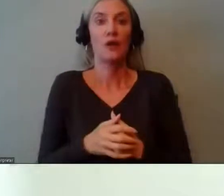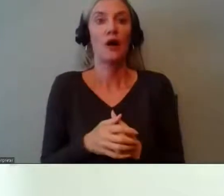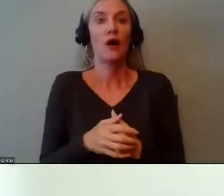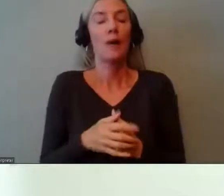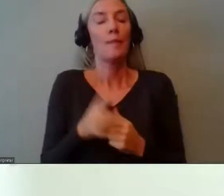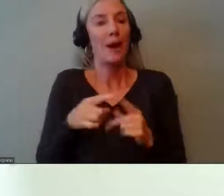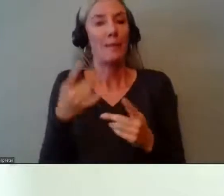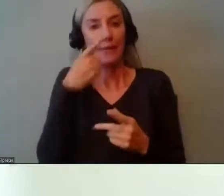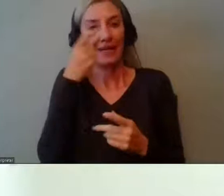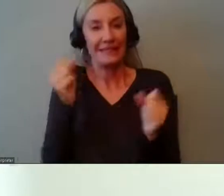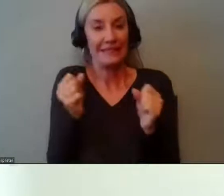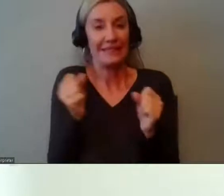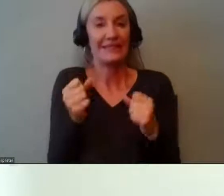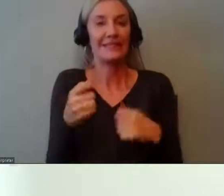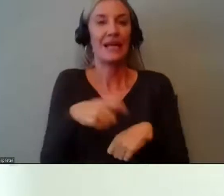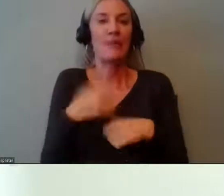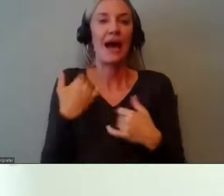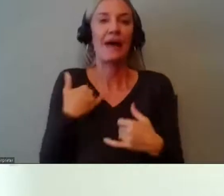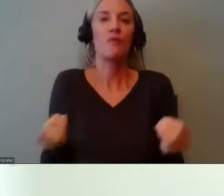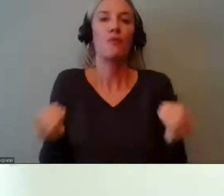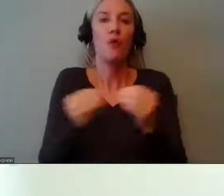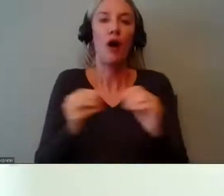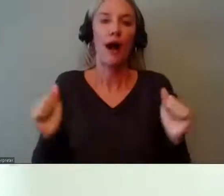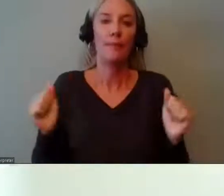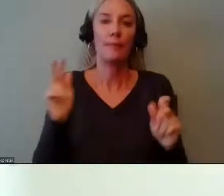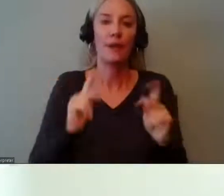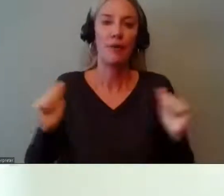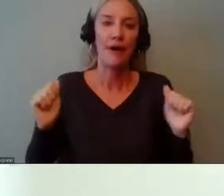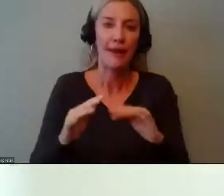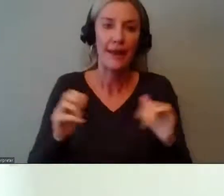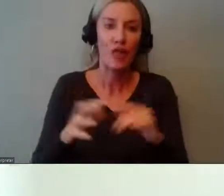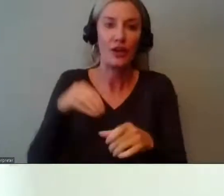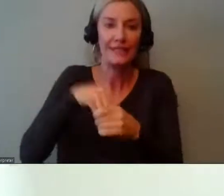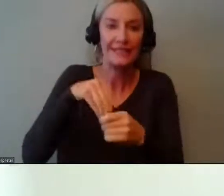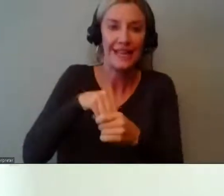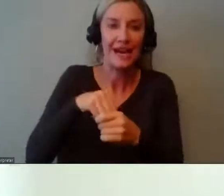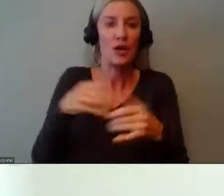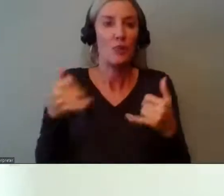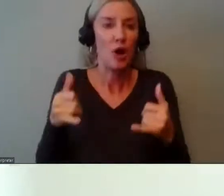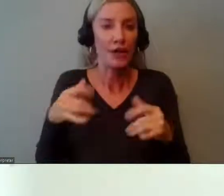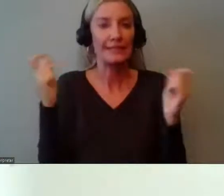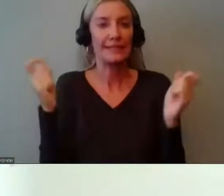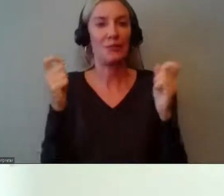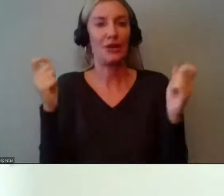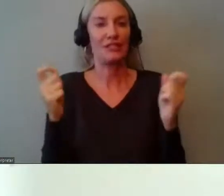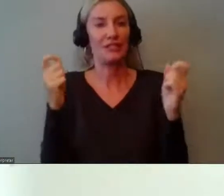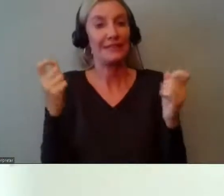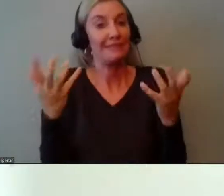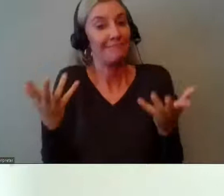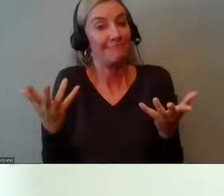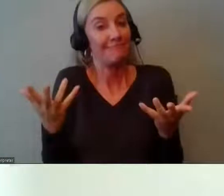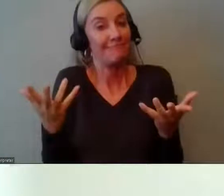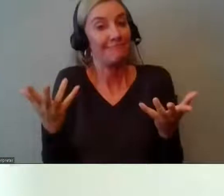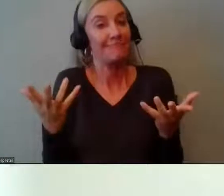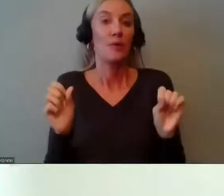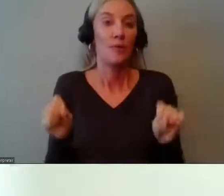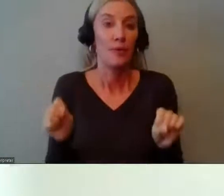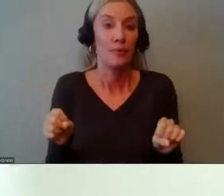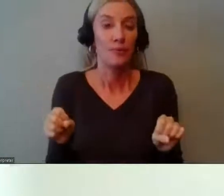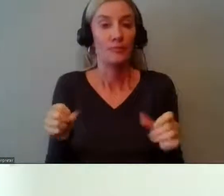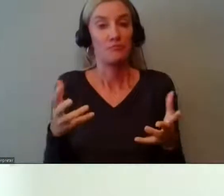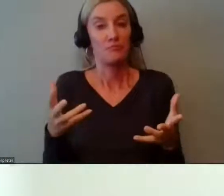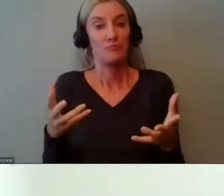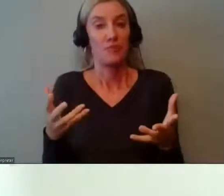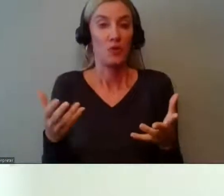gatherings, parties, and celebrations. And there's still a possibility of a